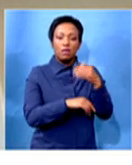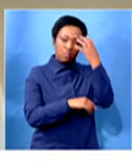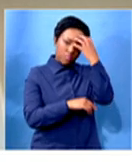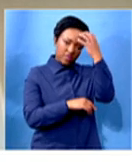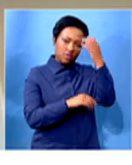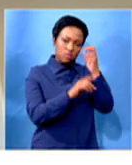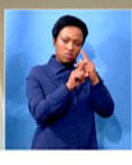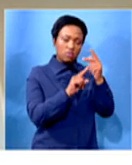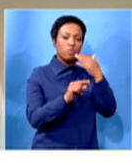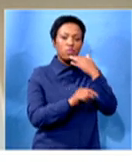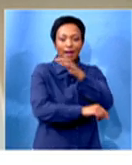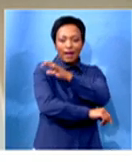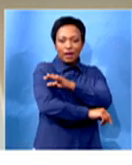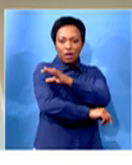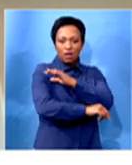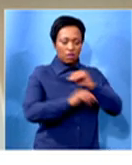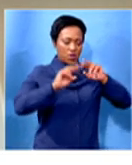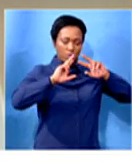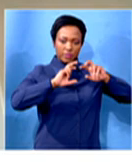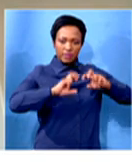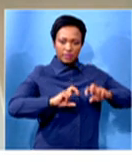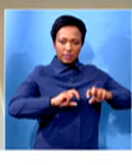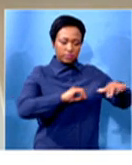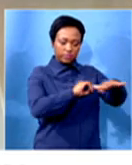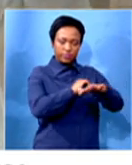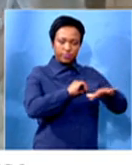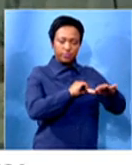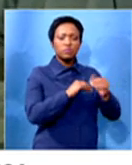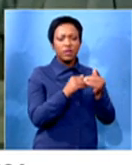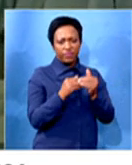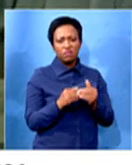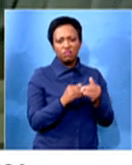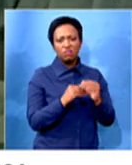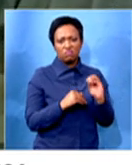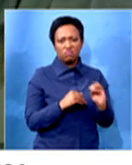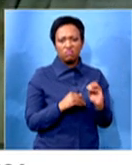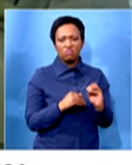organized clinical research sites. So they have very careful,